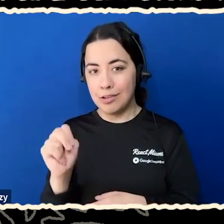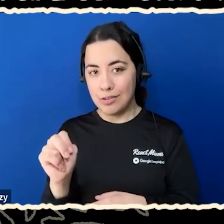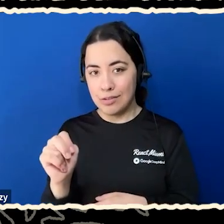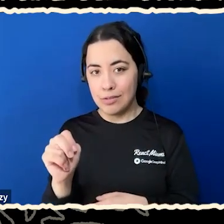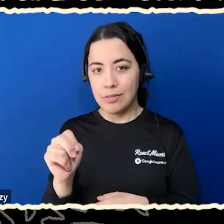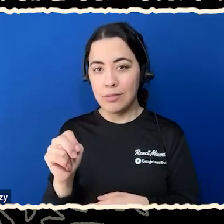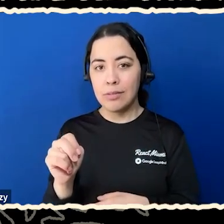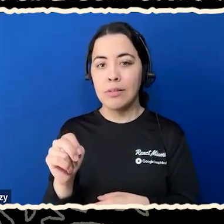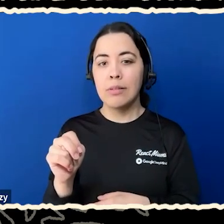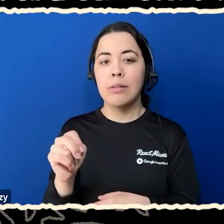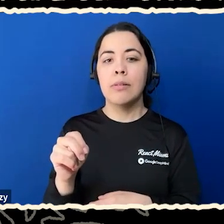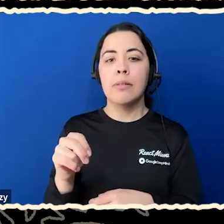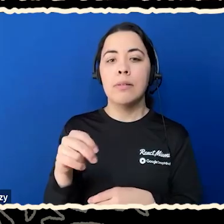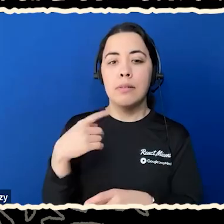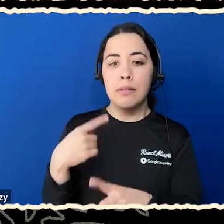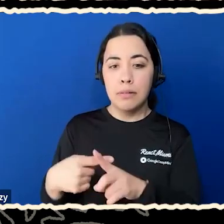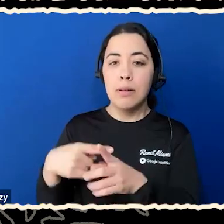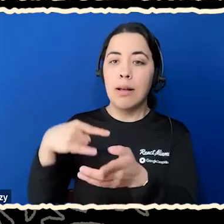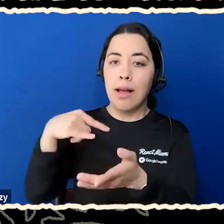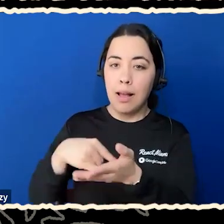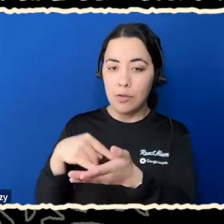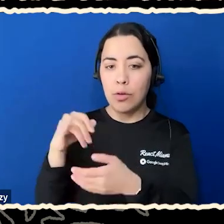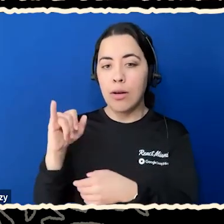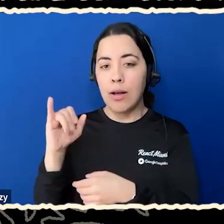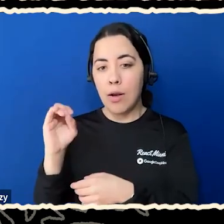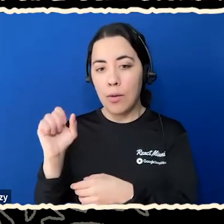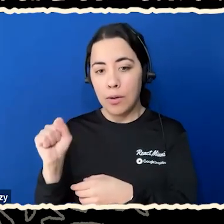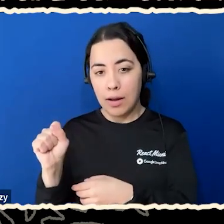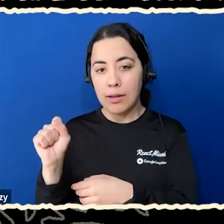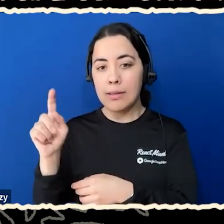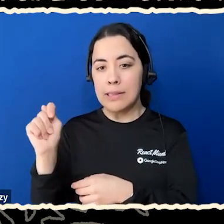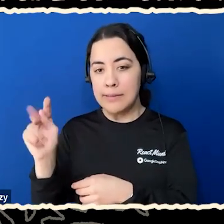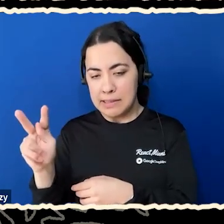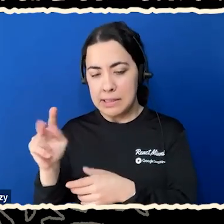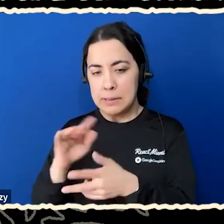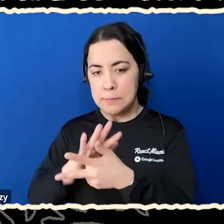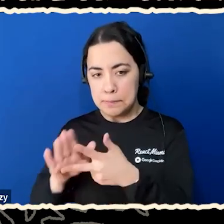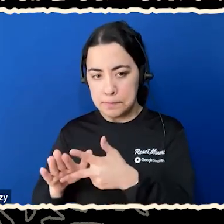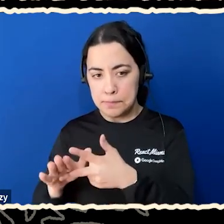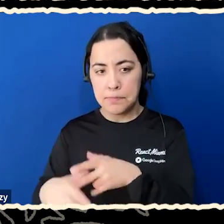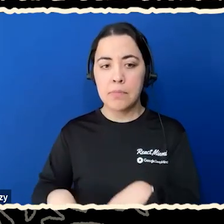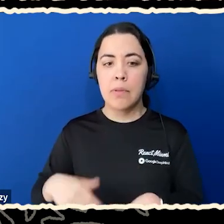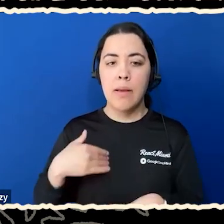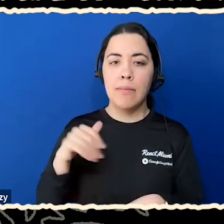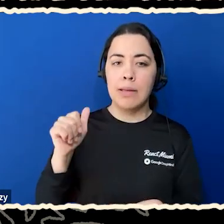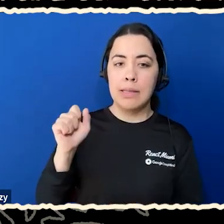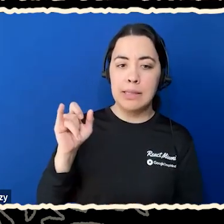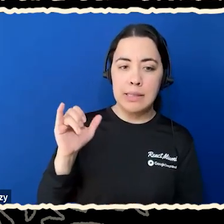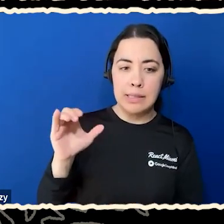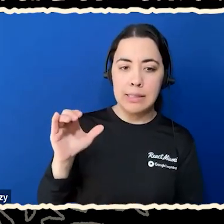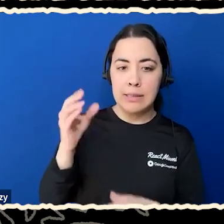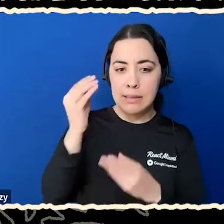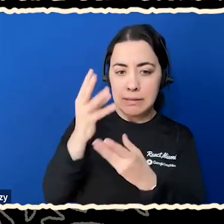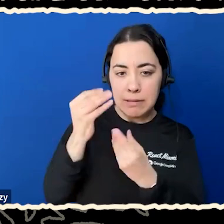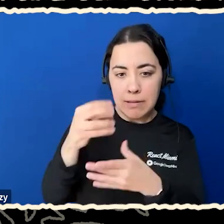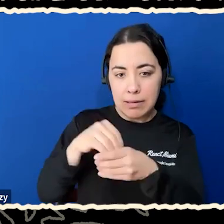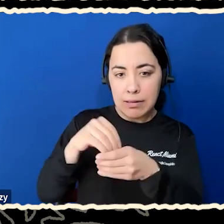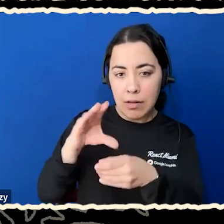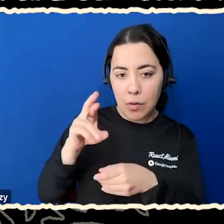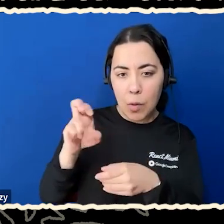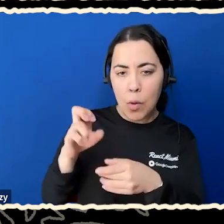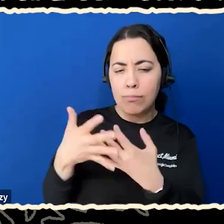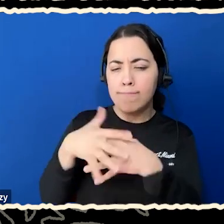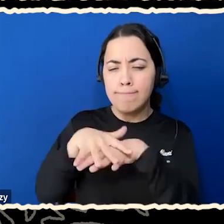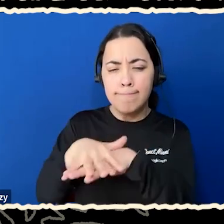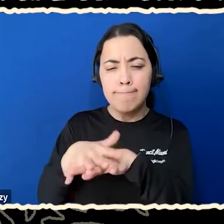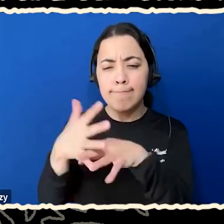plus TVs. We have asynchronous data exchange inside the core, seamless integration to get all the React Native